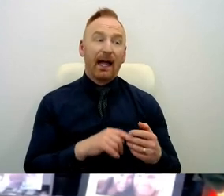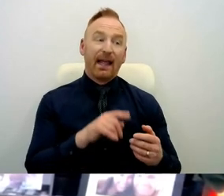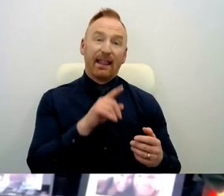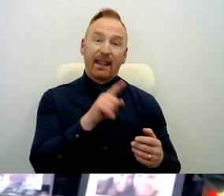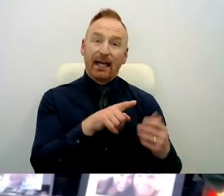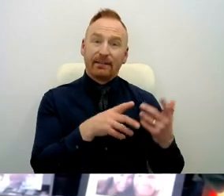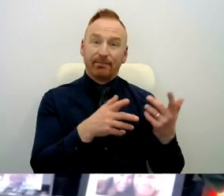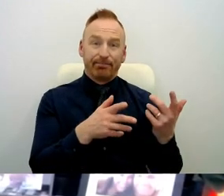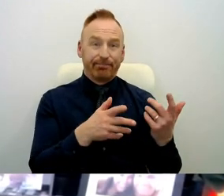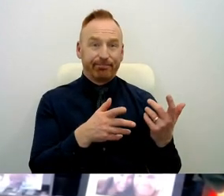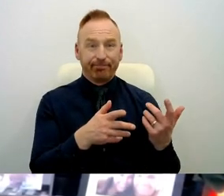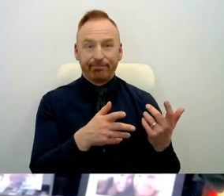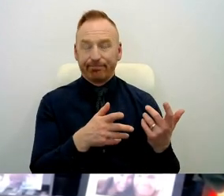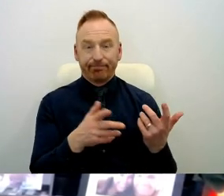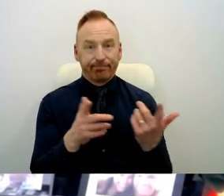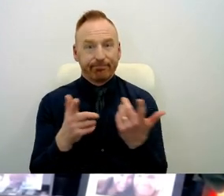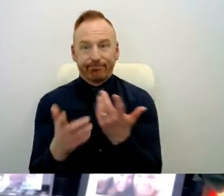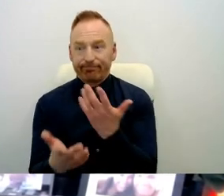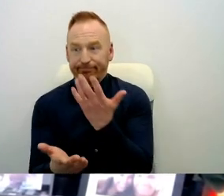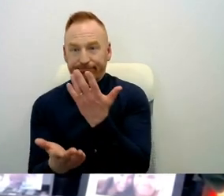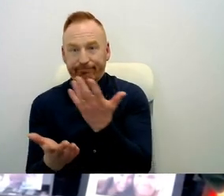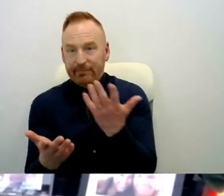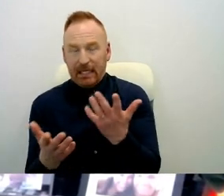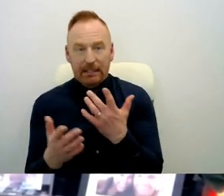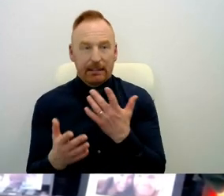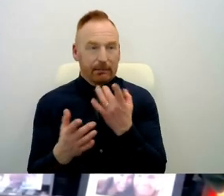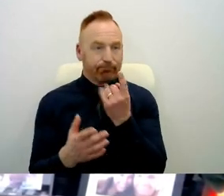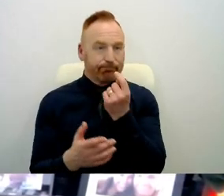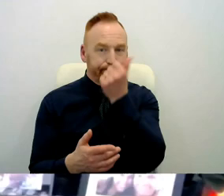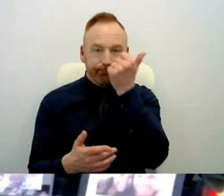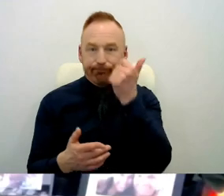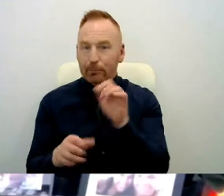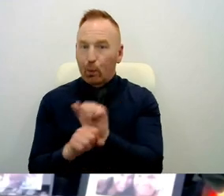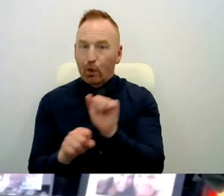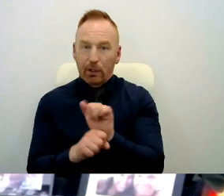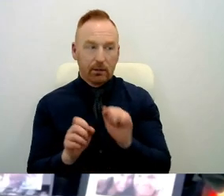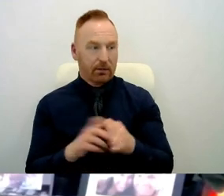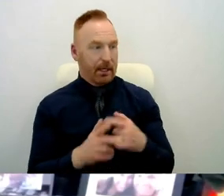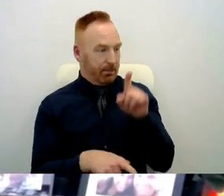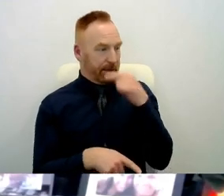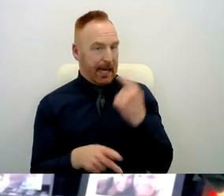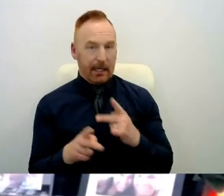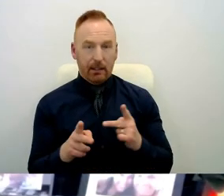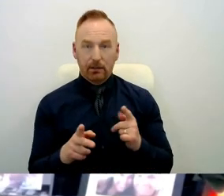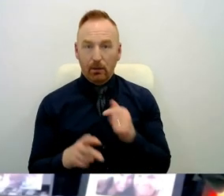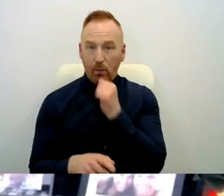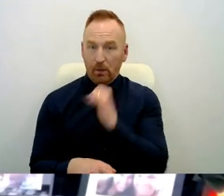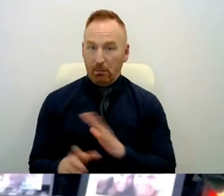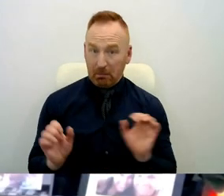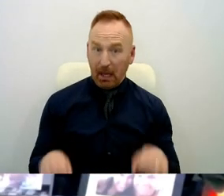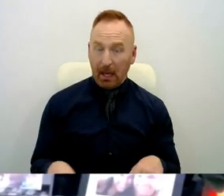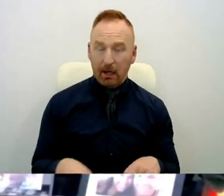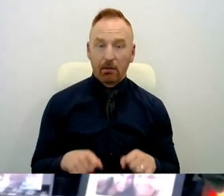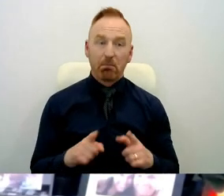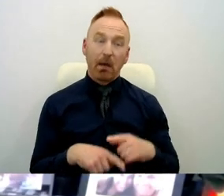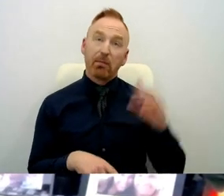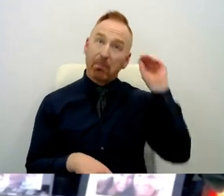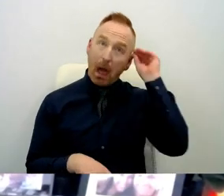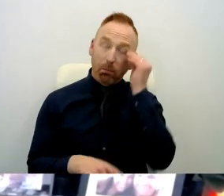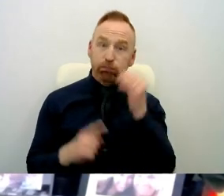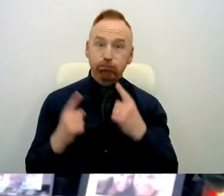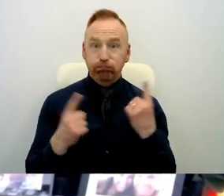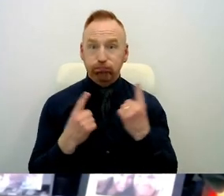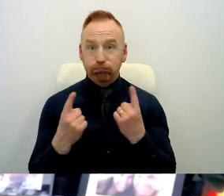That fact arises from the fact that there was little or no other work that was permitted to Black women. It wasn't taken into consideration, though,